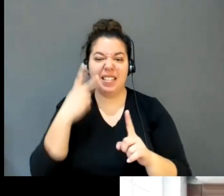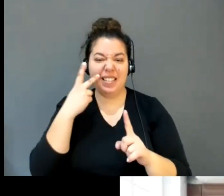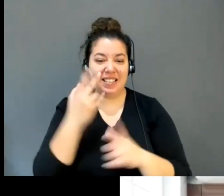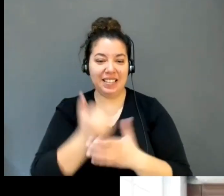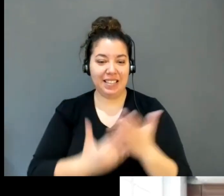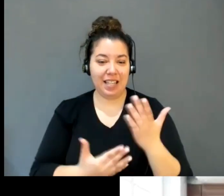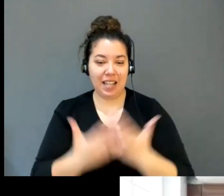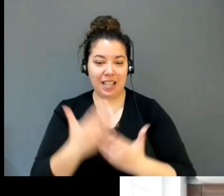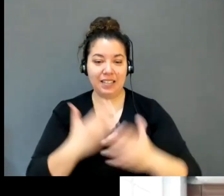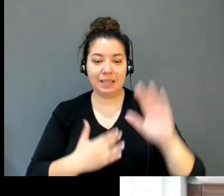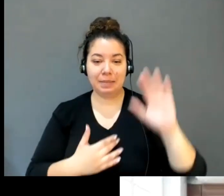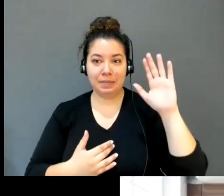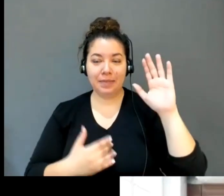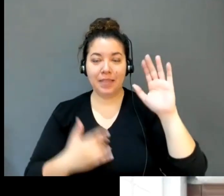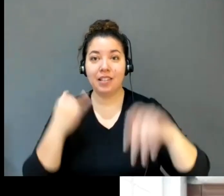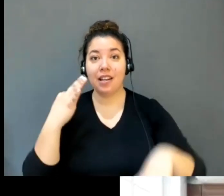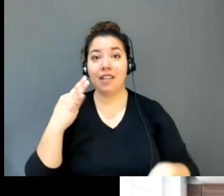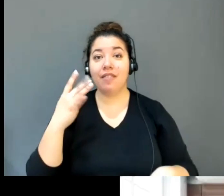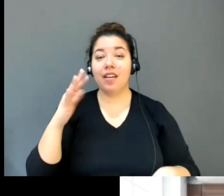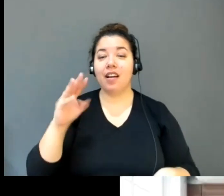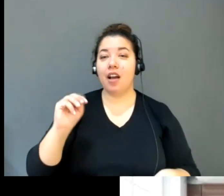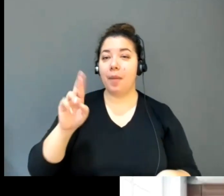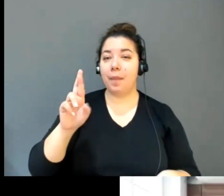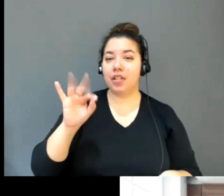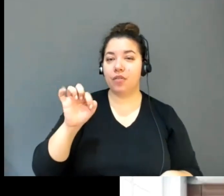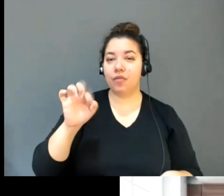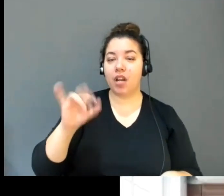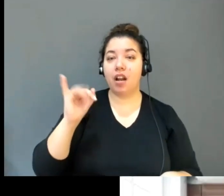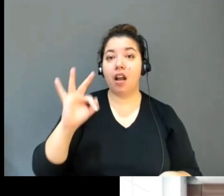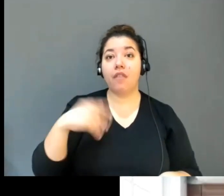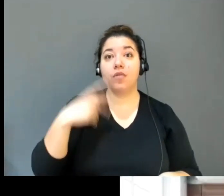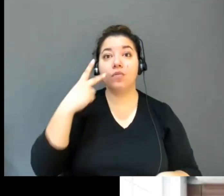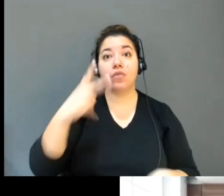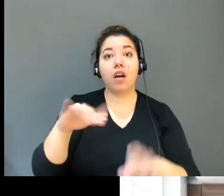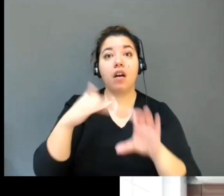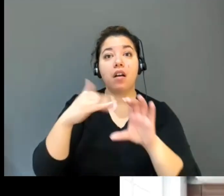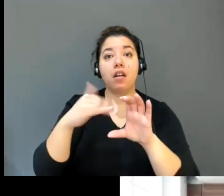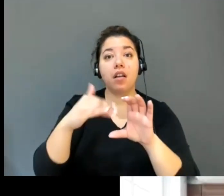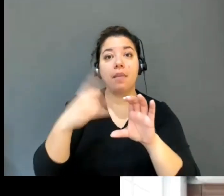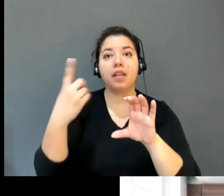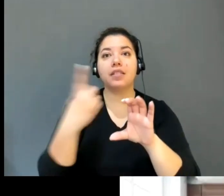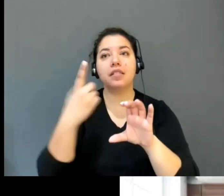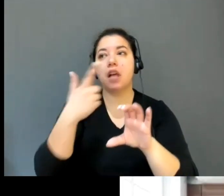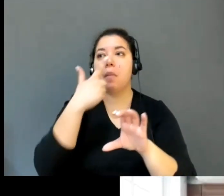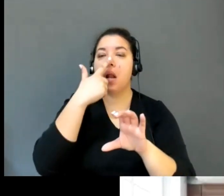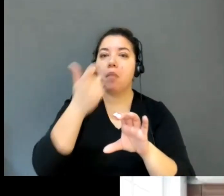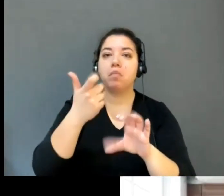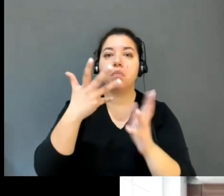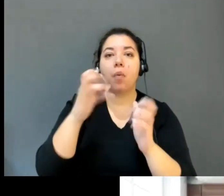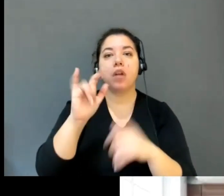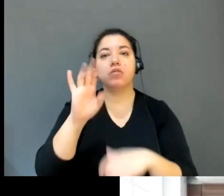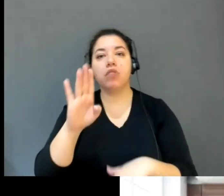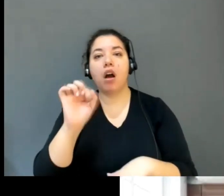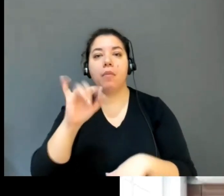Frieder, if you received an email about a job, looking for a job, an internship, something, and the entire